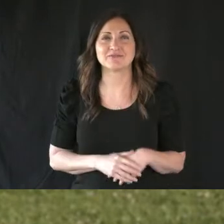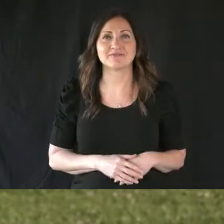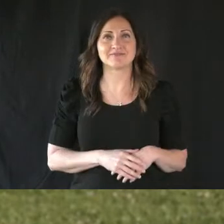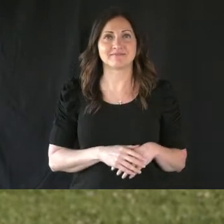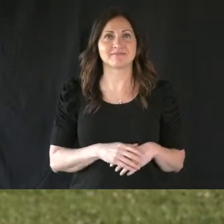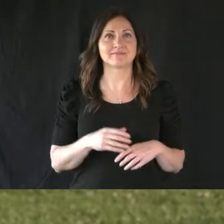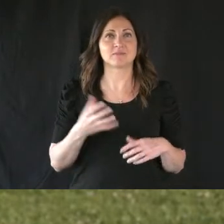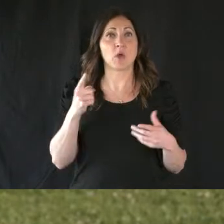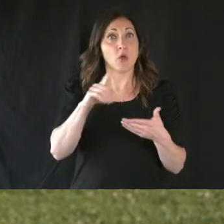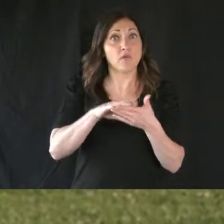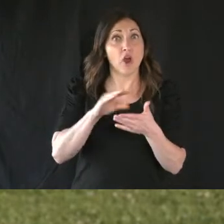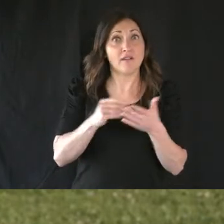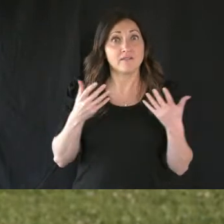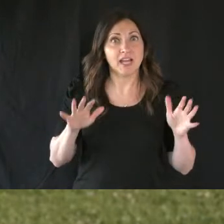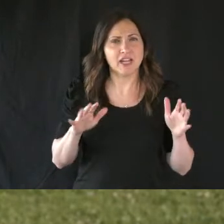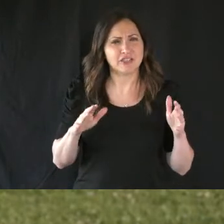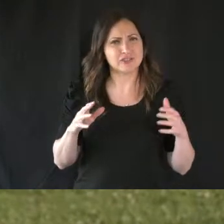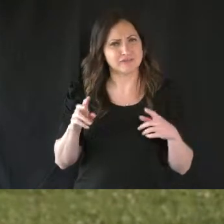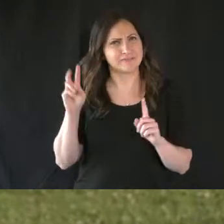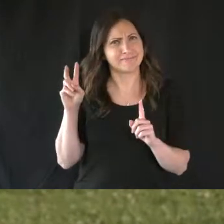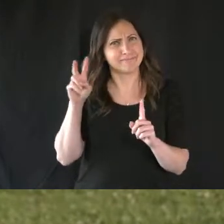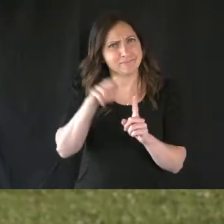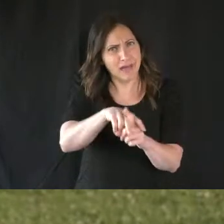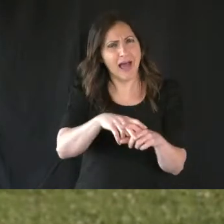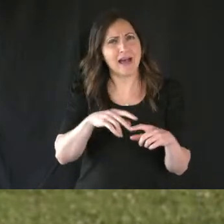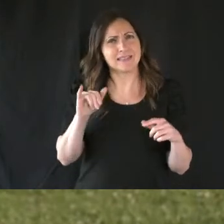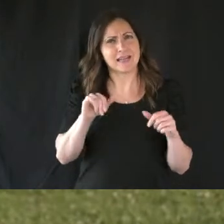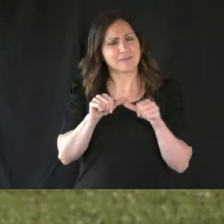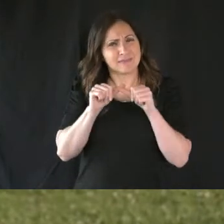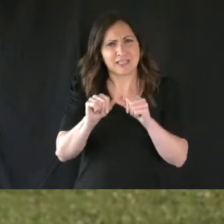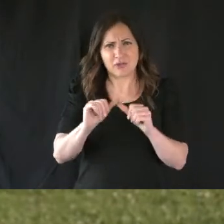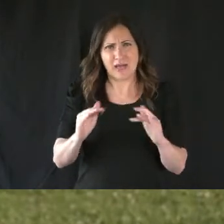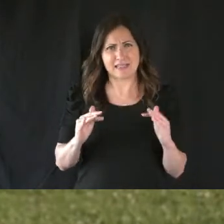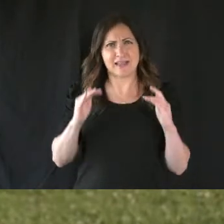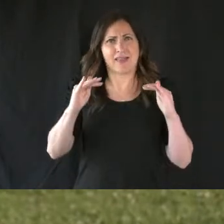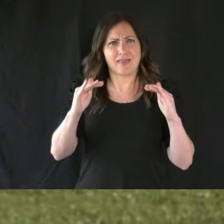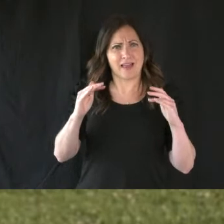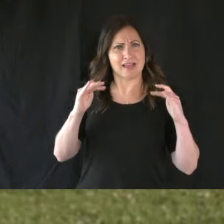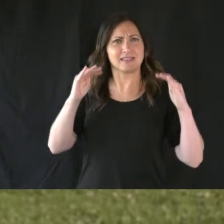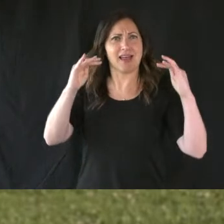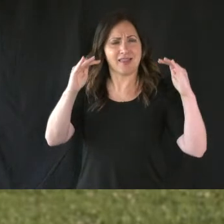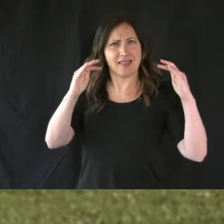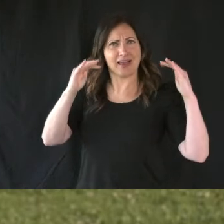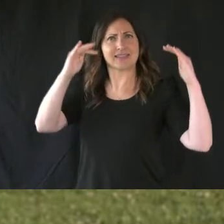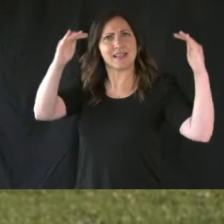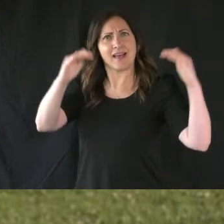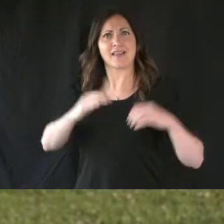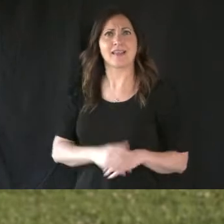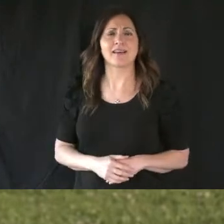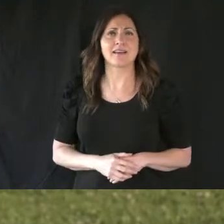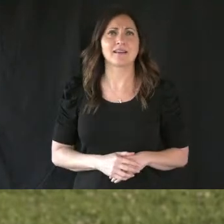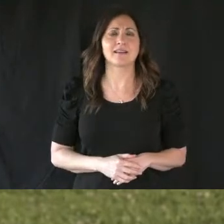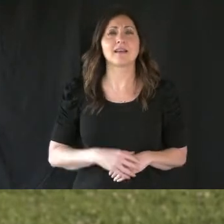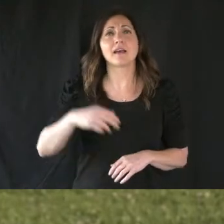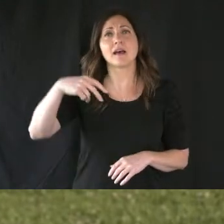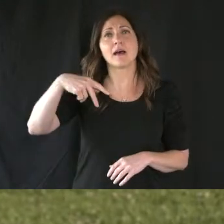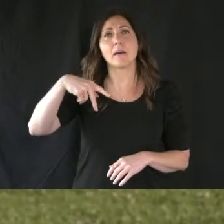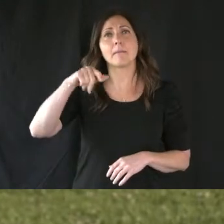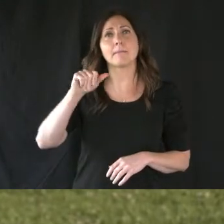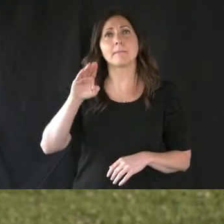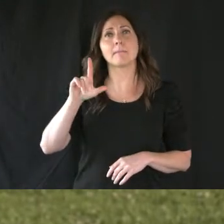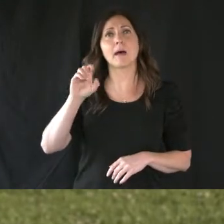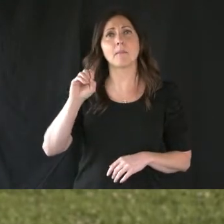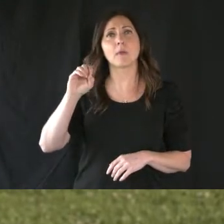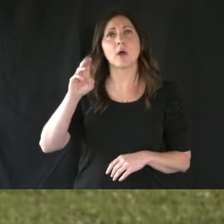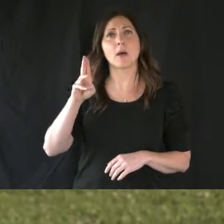and to excel throughout the rest of your life. Pablo Picasso put it